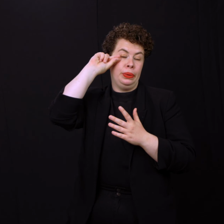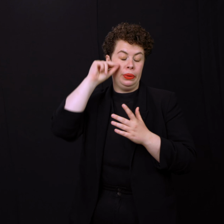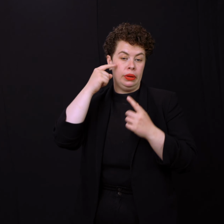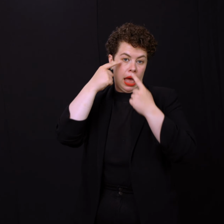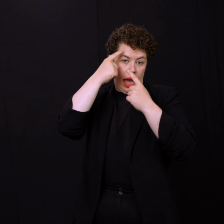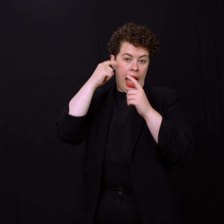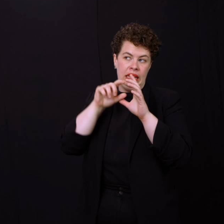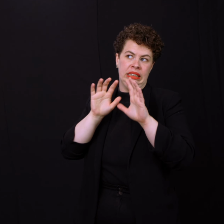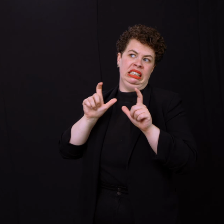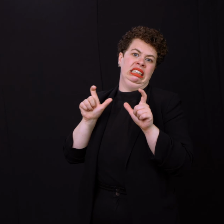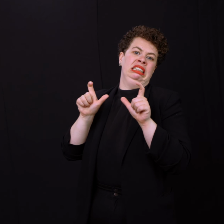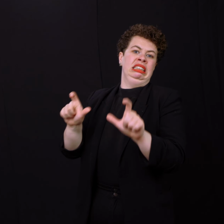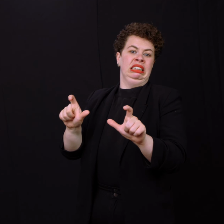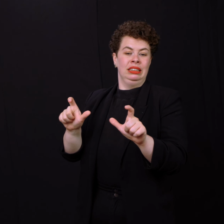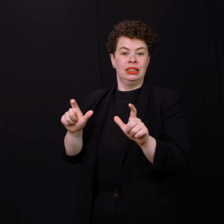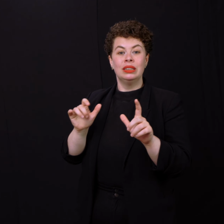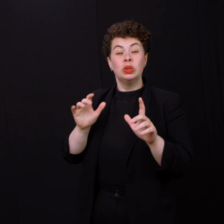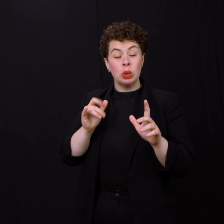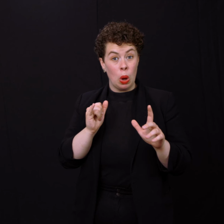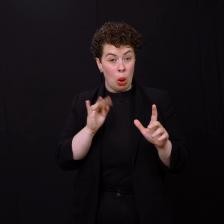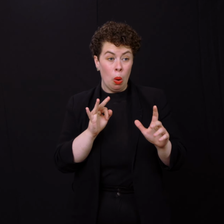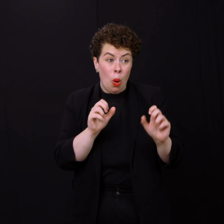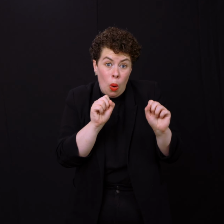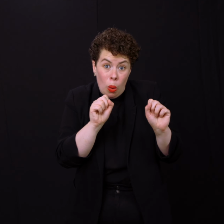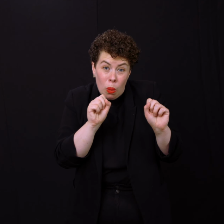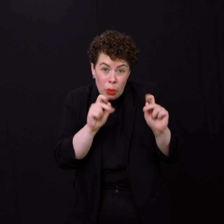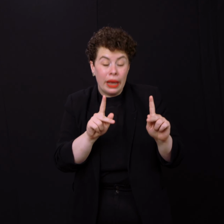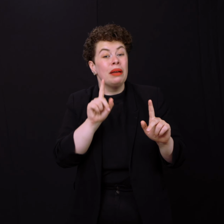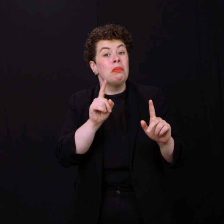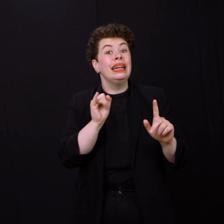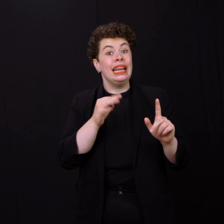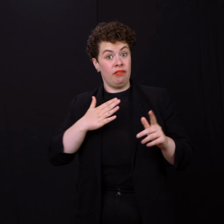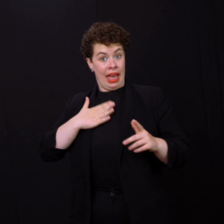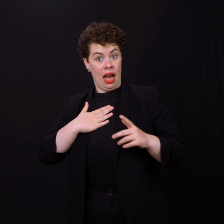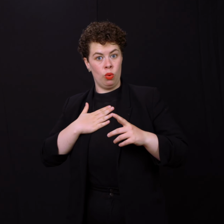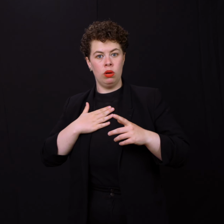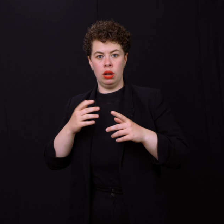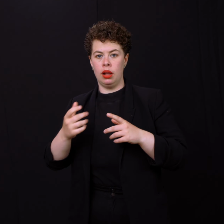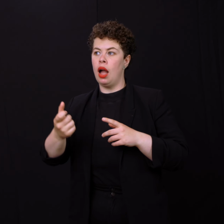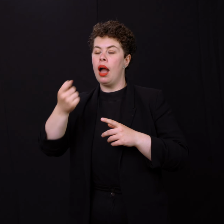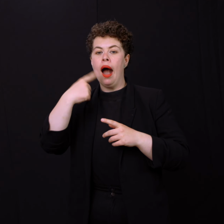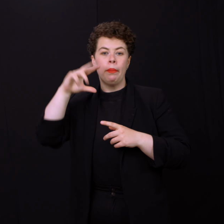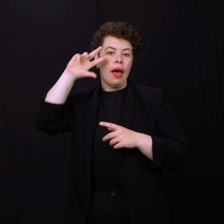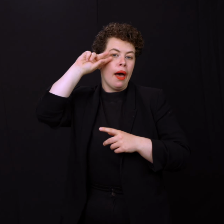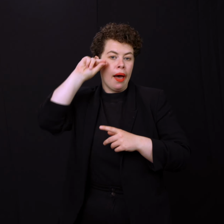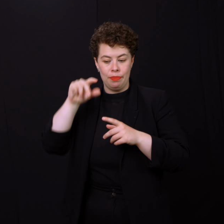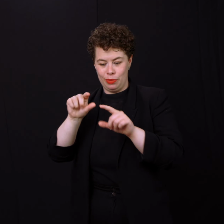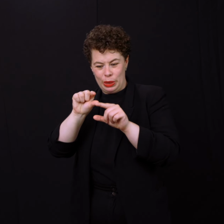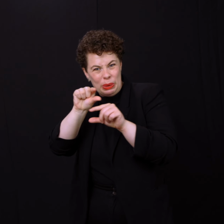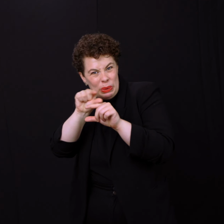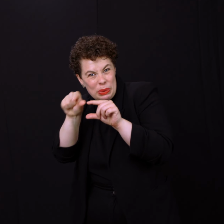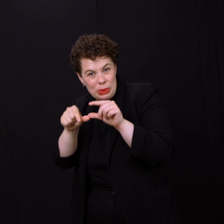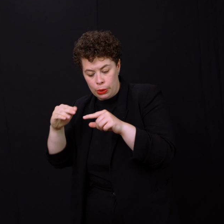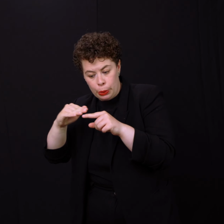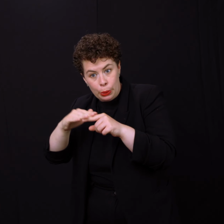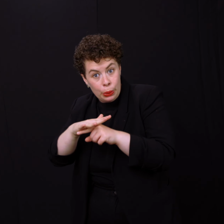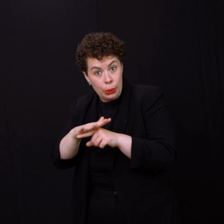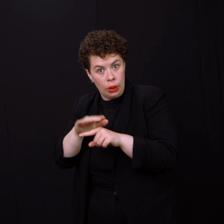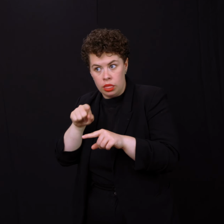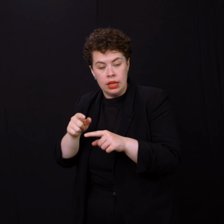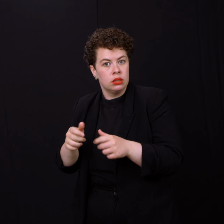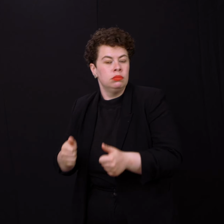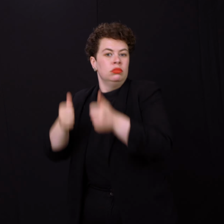response. And so if we can move away from viruses, this might be much more safer and more effective. I encourage people to